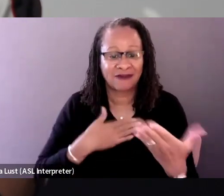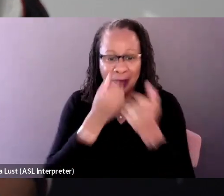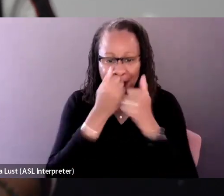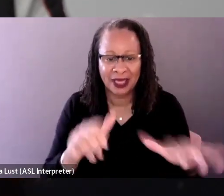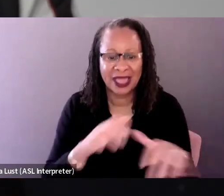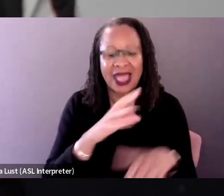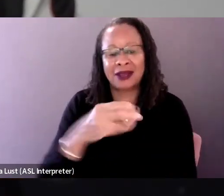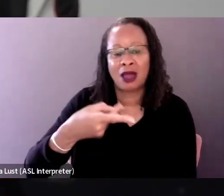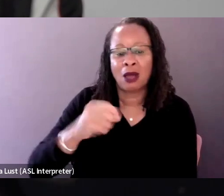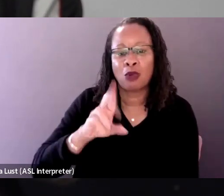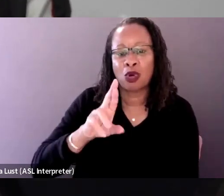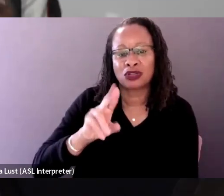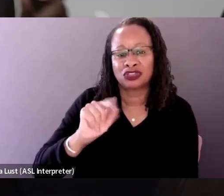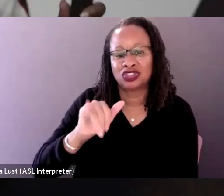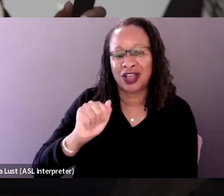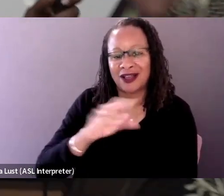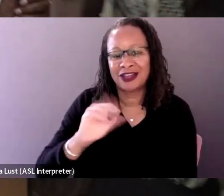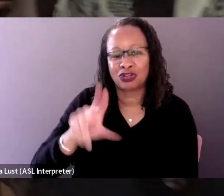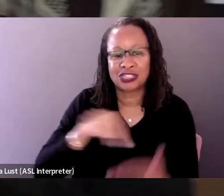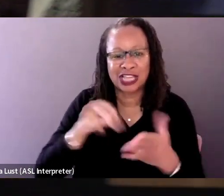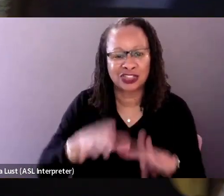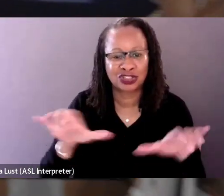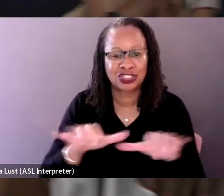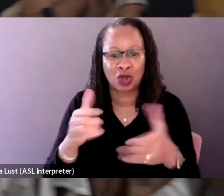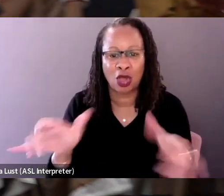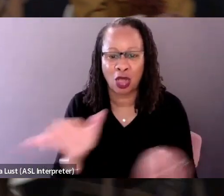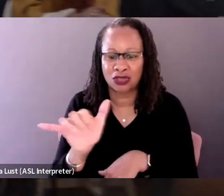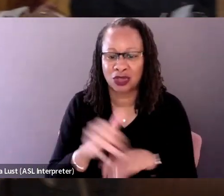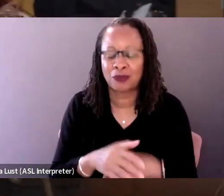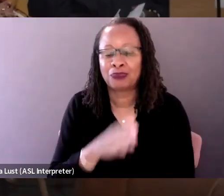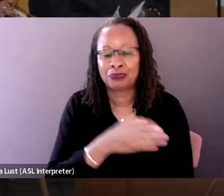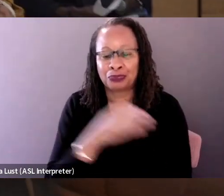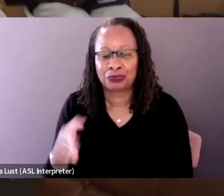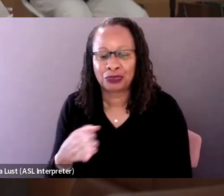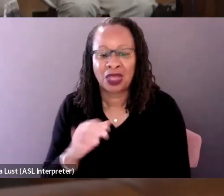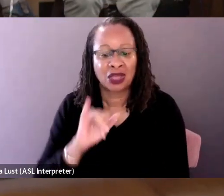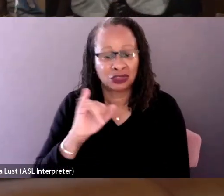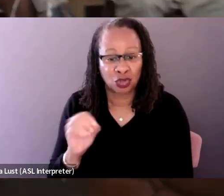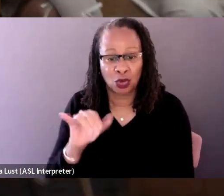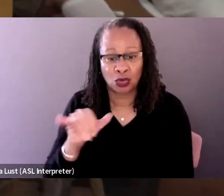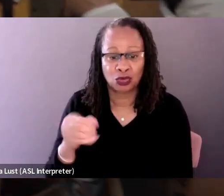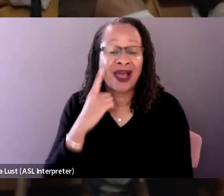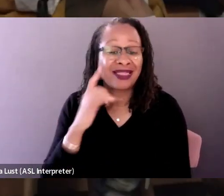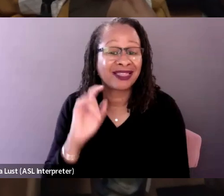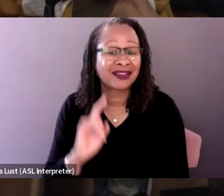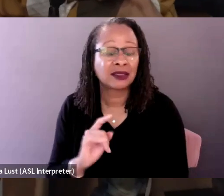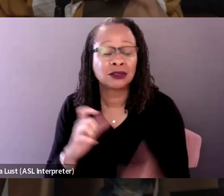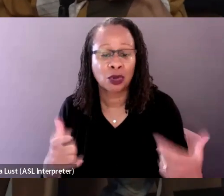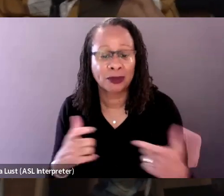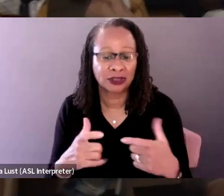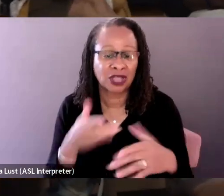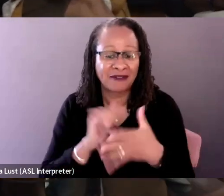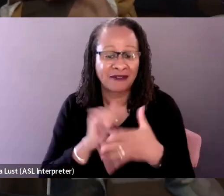her dancers. Yeah, I also think so much. I think after that portal was